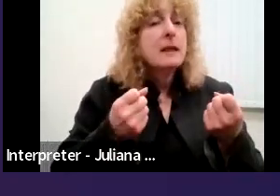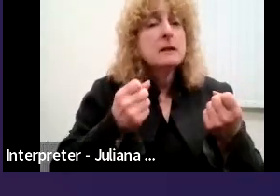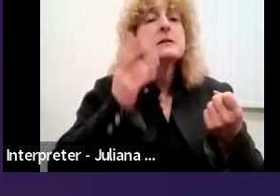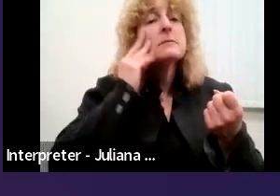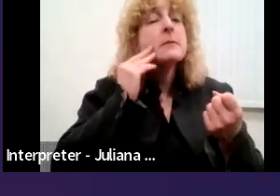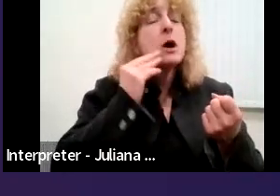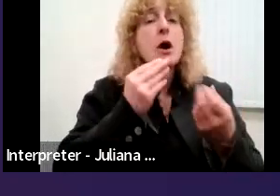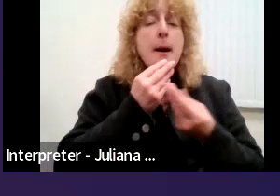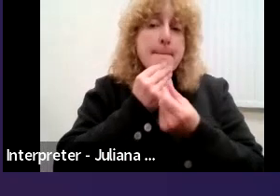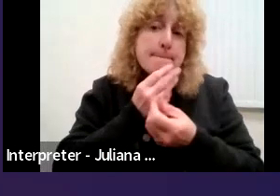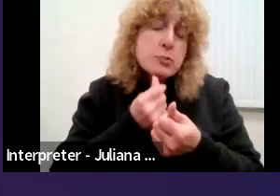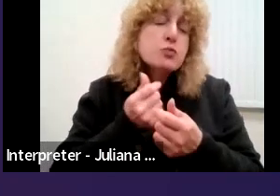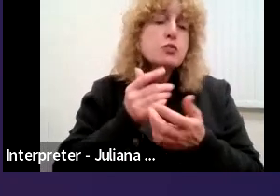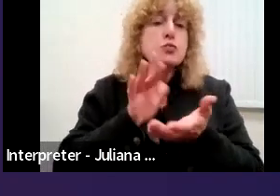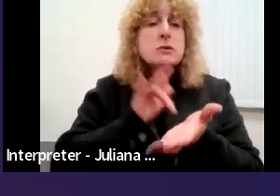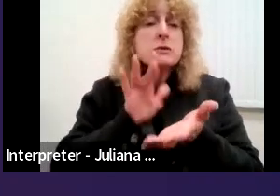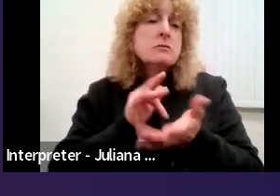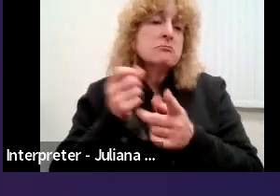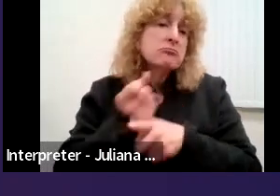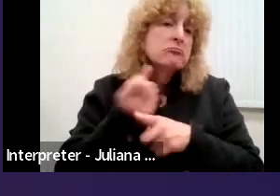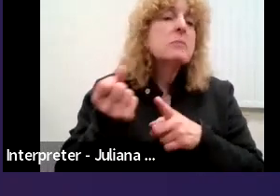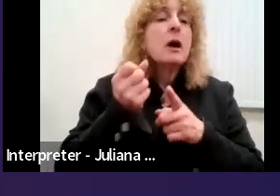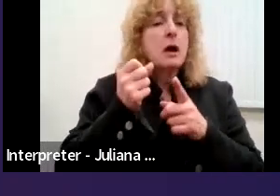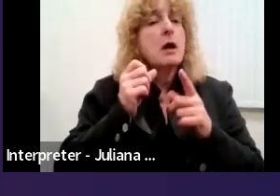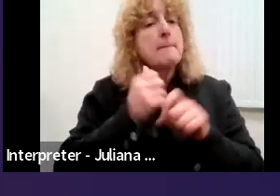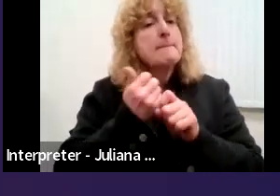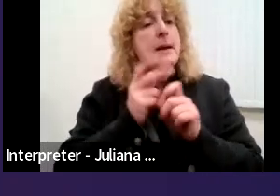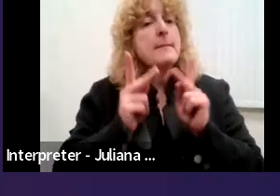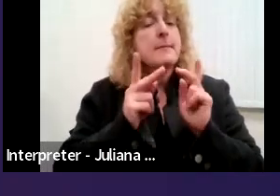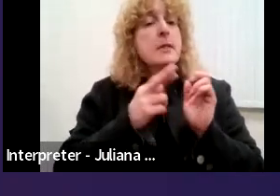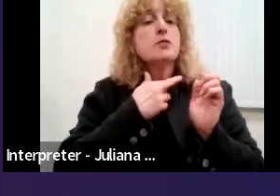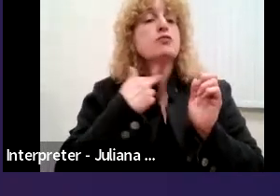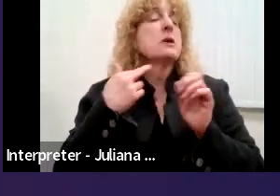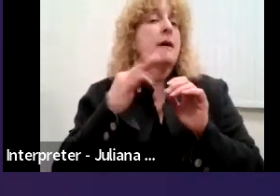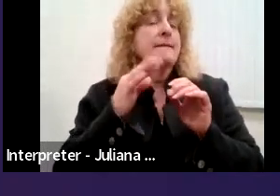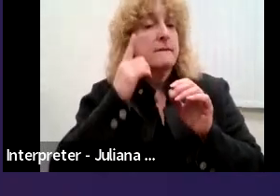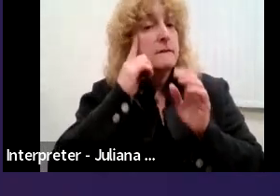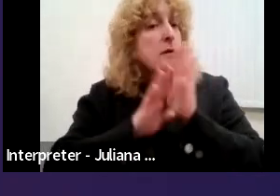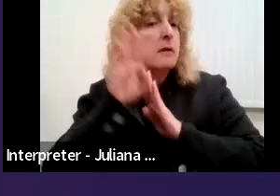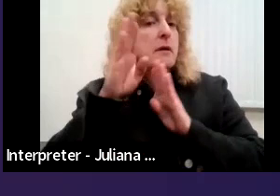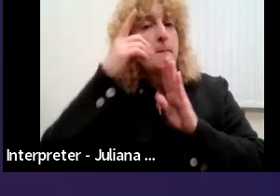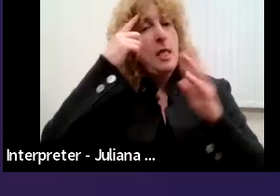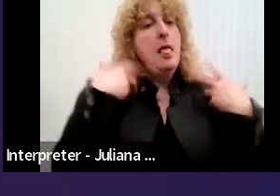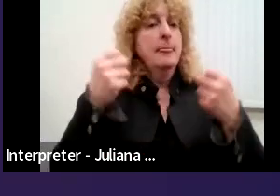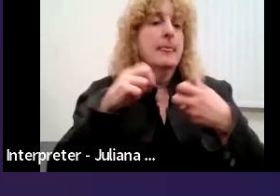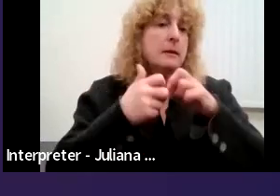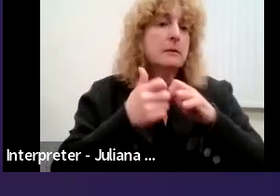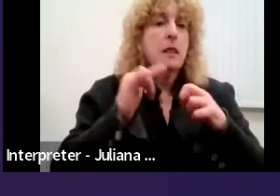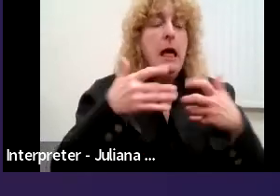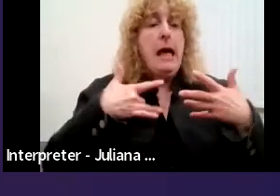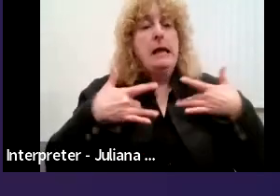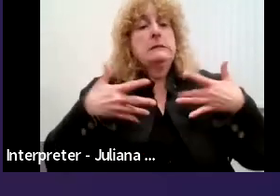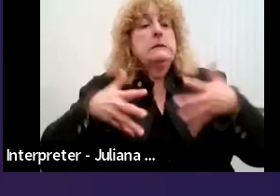abuse or other trauma puts people at risk of developing mental health conditions such as anxiety disorders, depression, post-traumatic